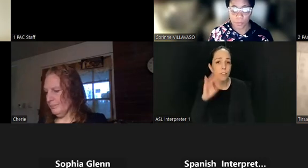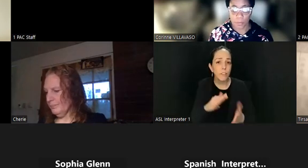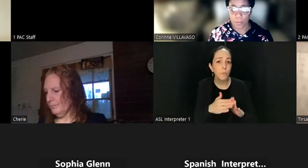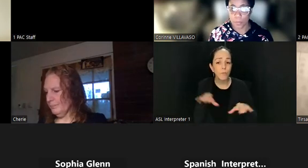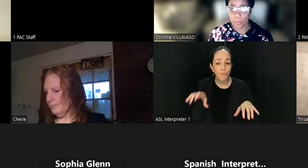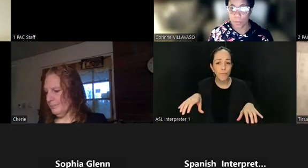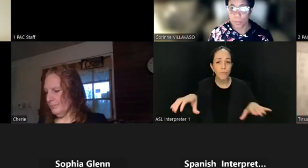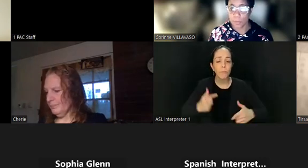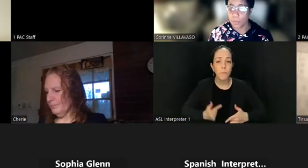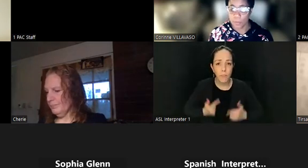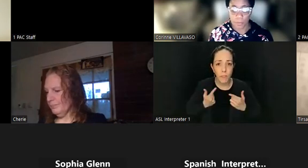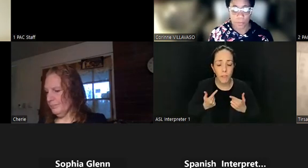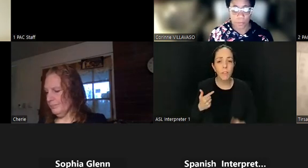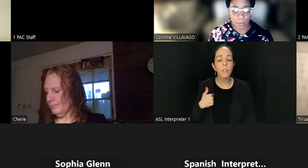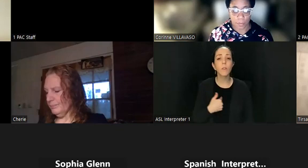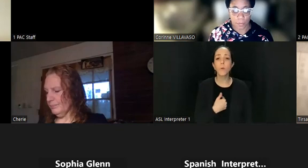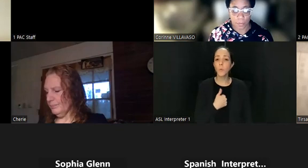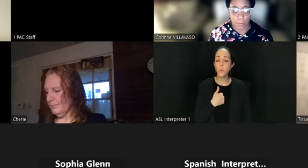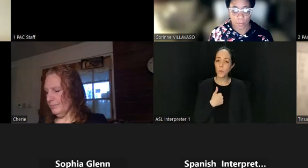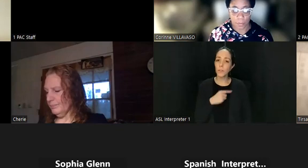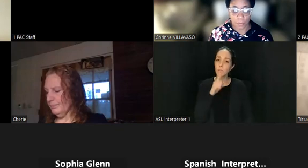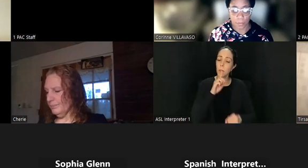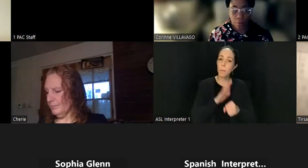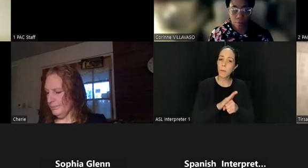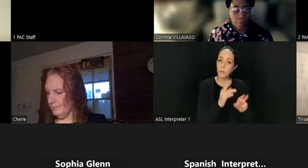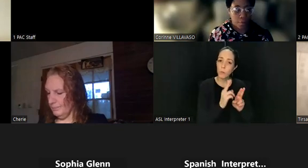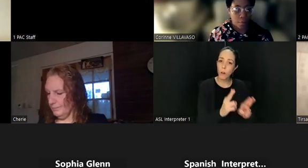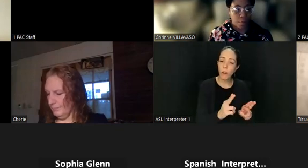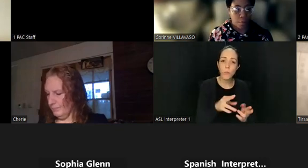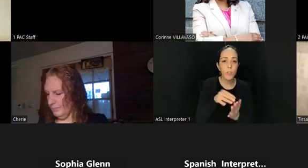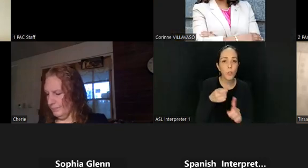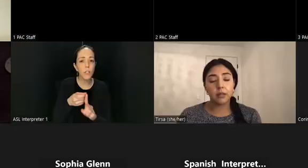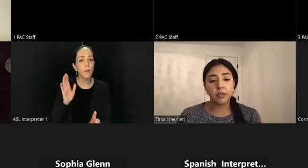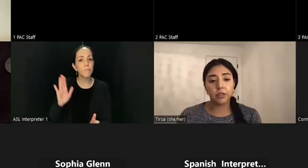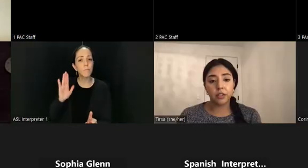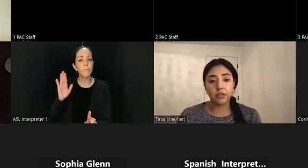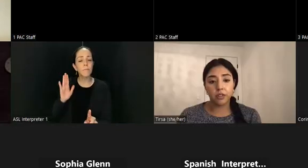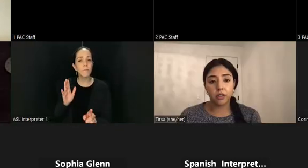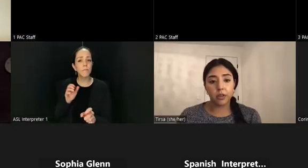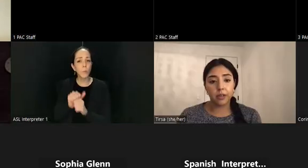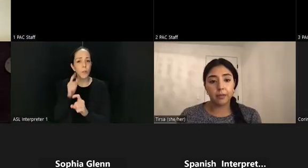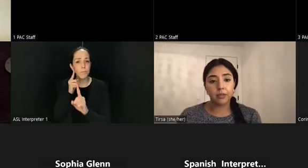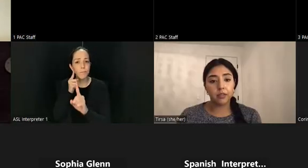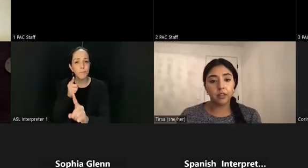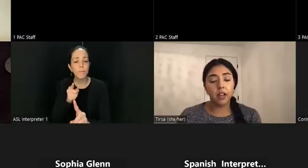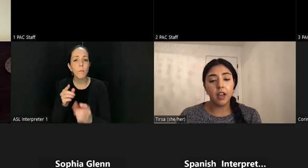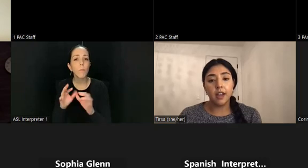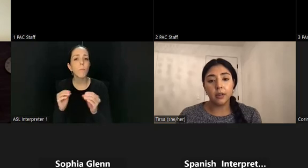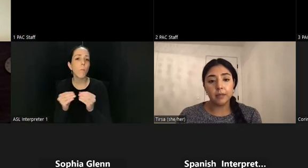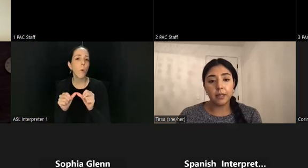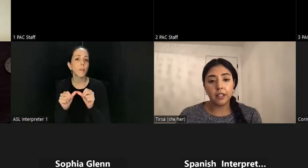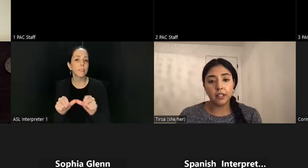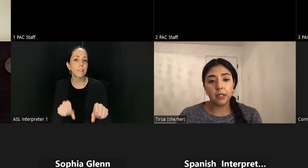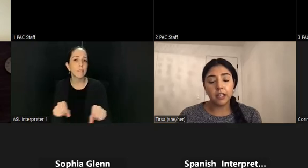With this acknowledgement, we commit to honoring and learning from the past and working towards a more equitable and sustainable future for the Lower Willamette River.